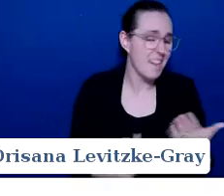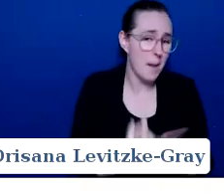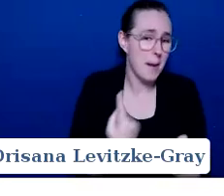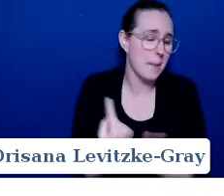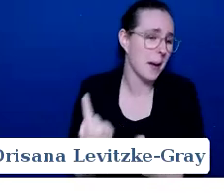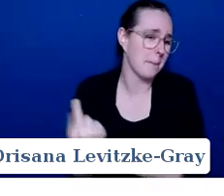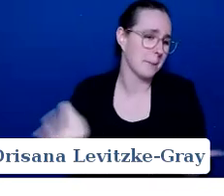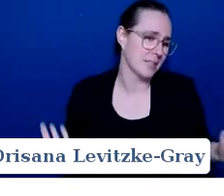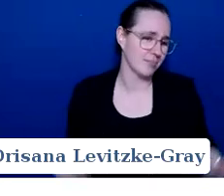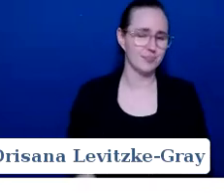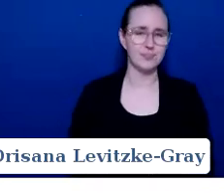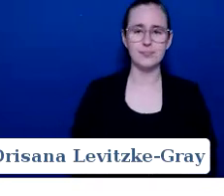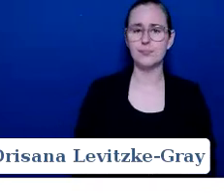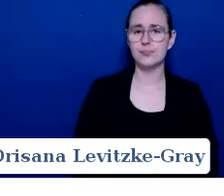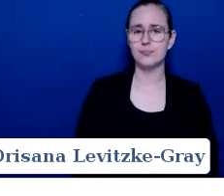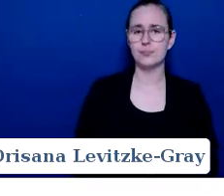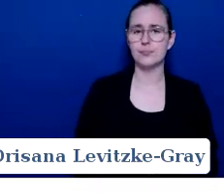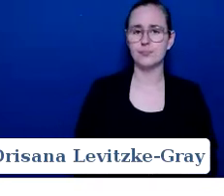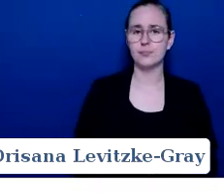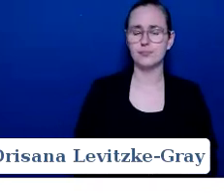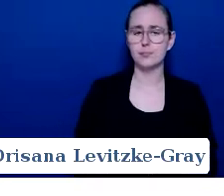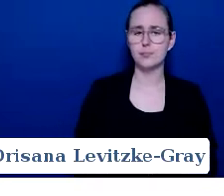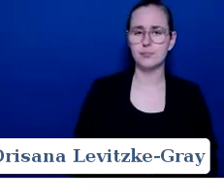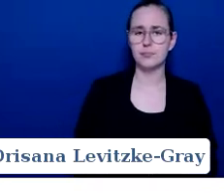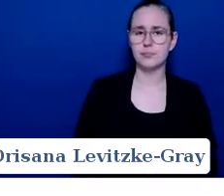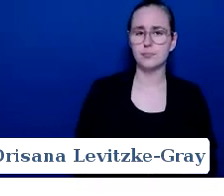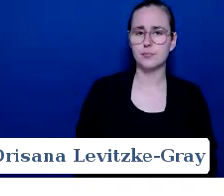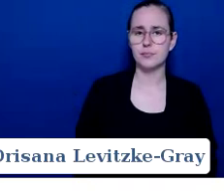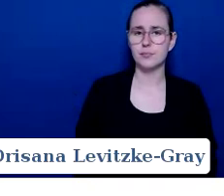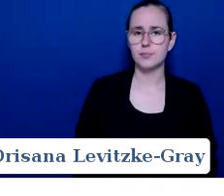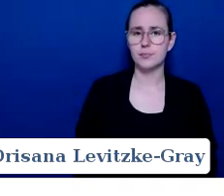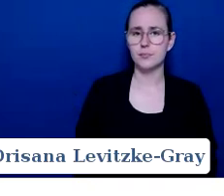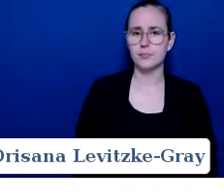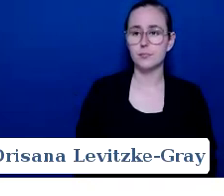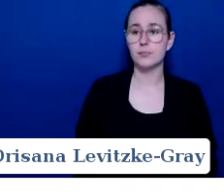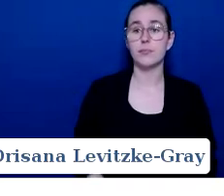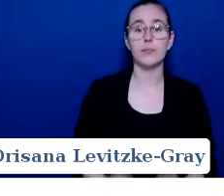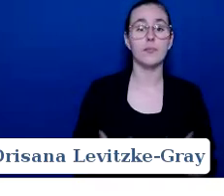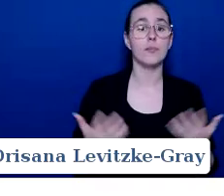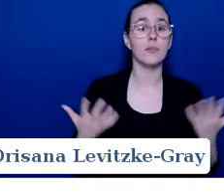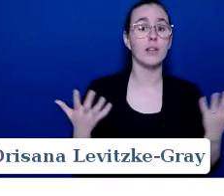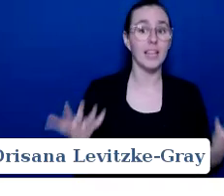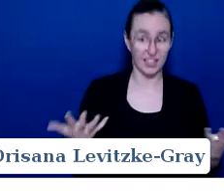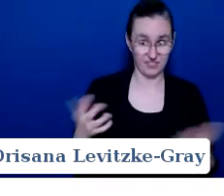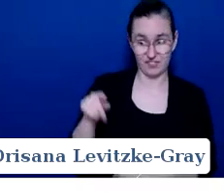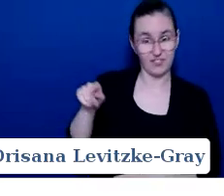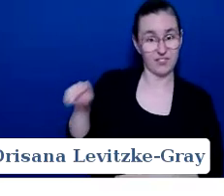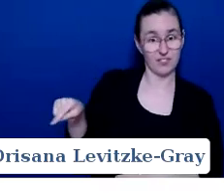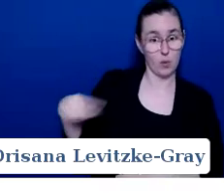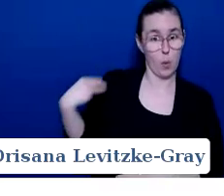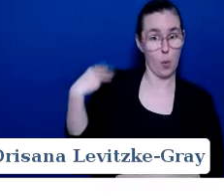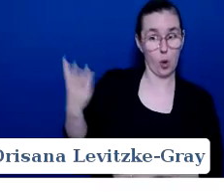information. We don't need to, if we say that Washington Group set of question in national statistics identify, let's say, 5%